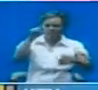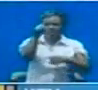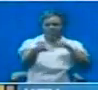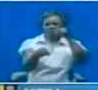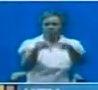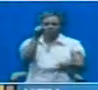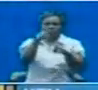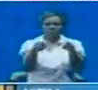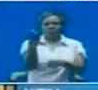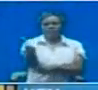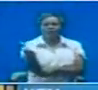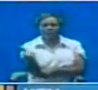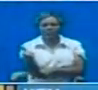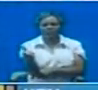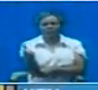accusations